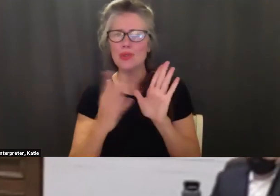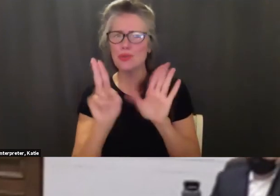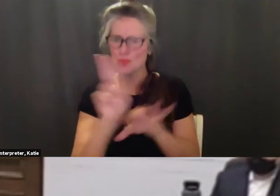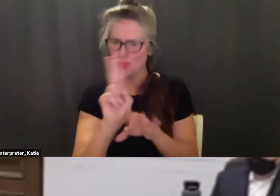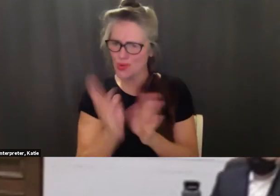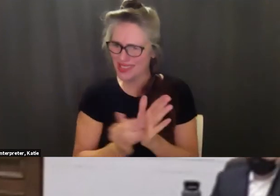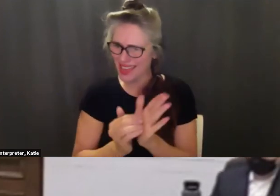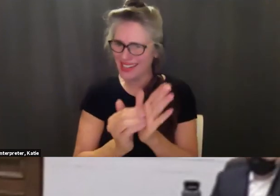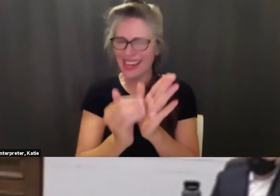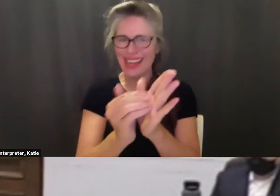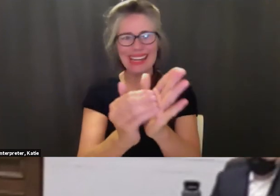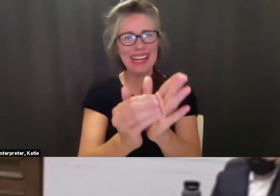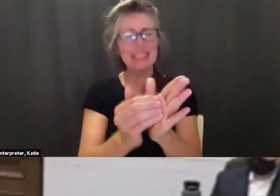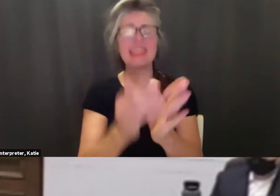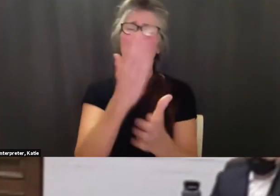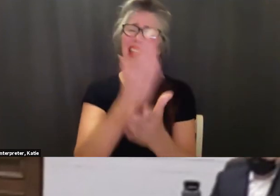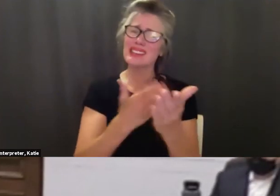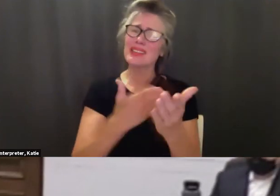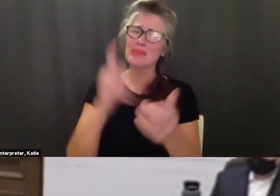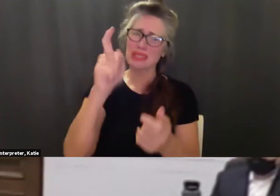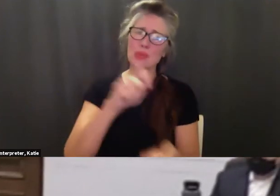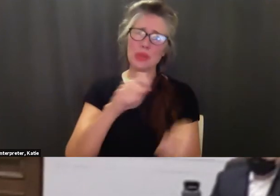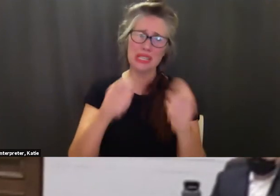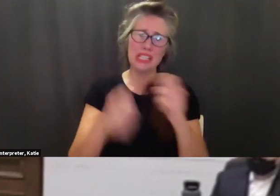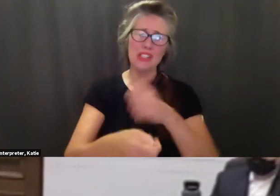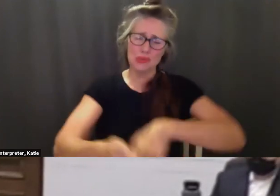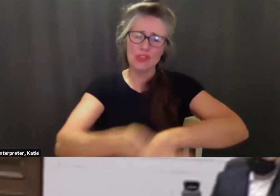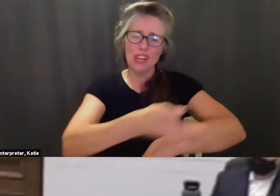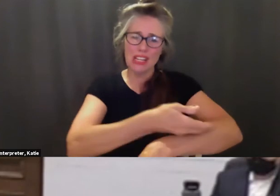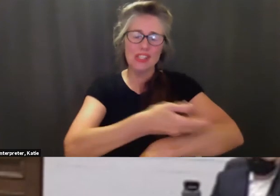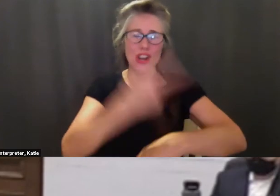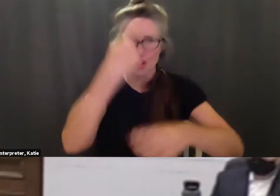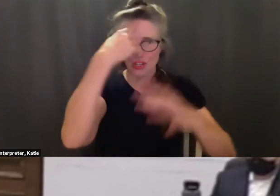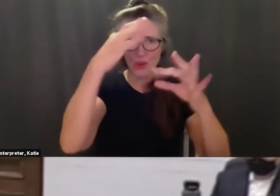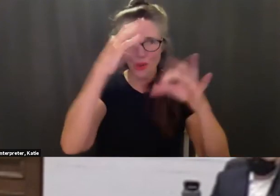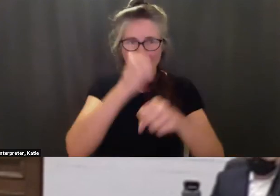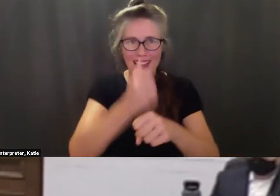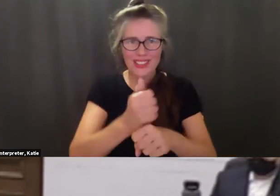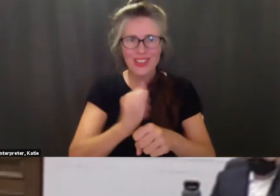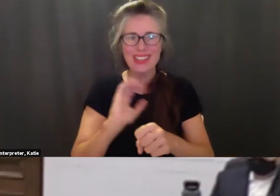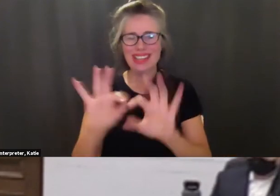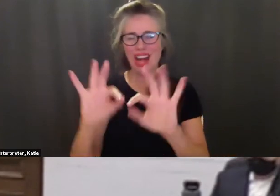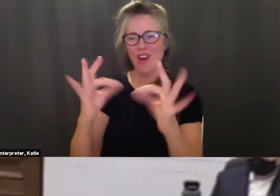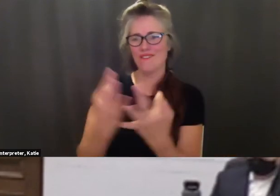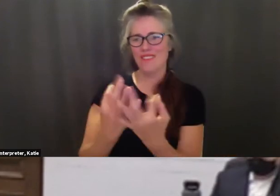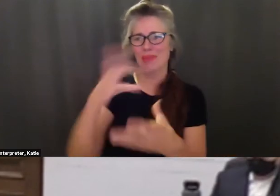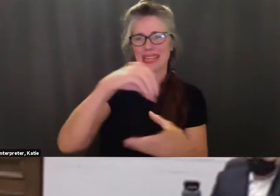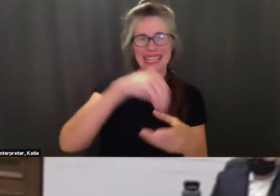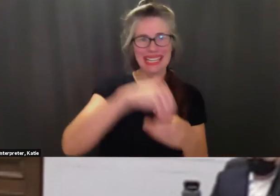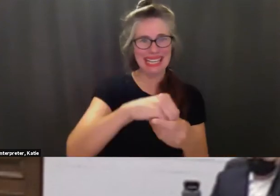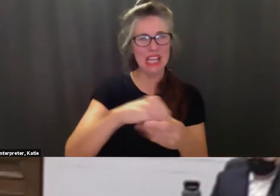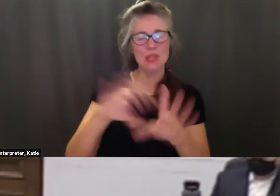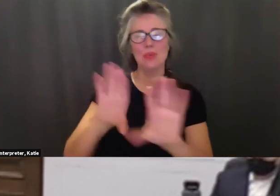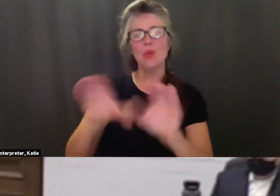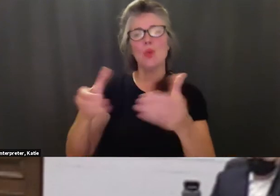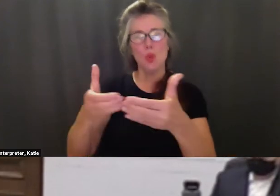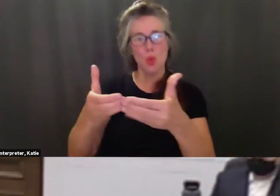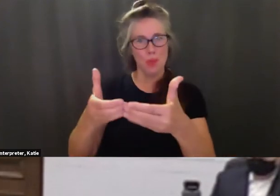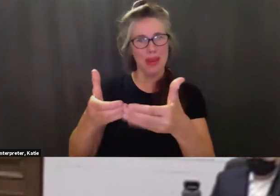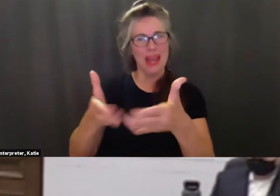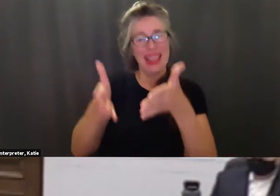are some things that we need to change. And so I trust our family engagement unit, and now with a lead in place, to